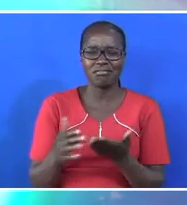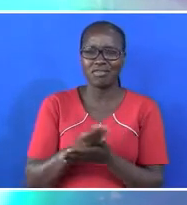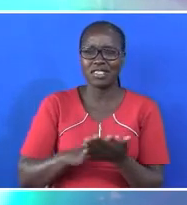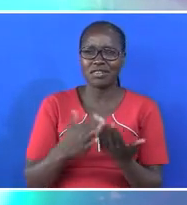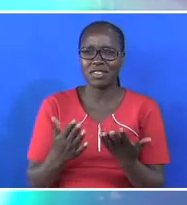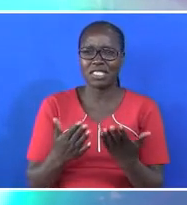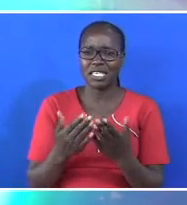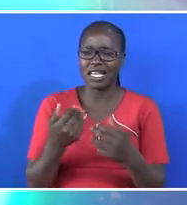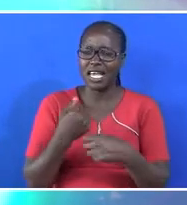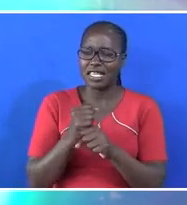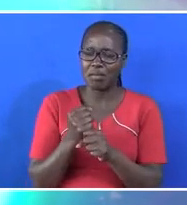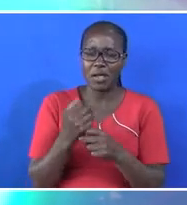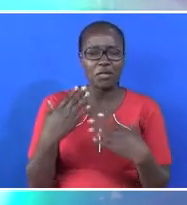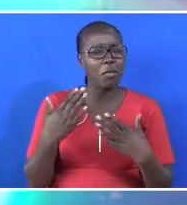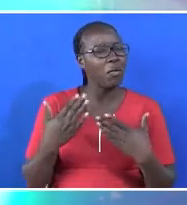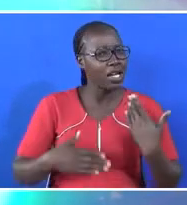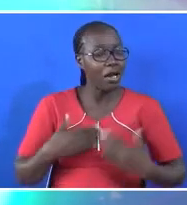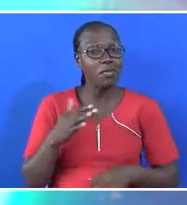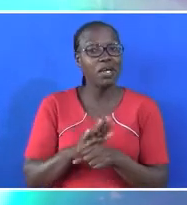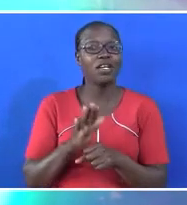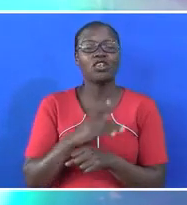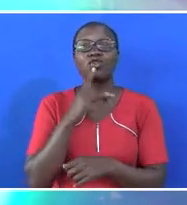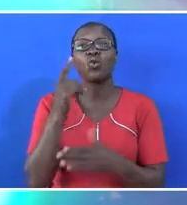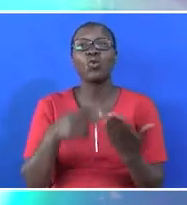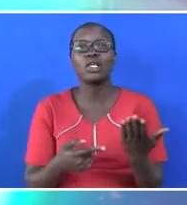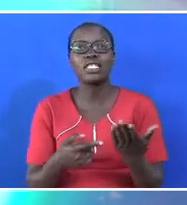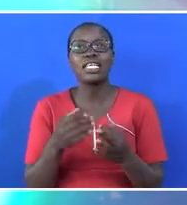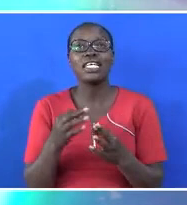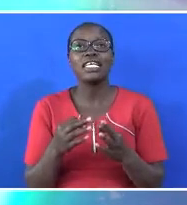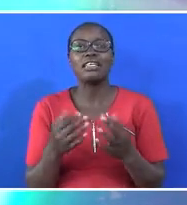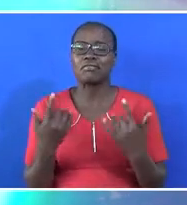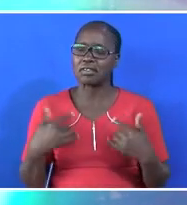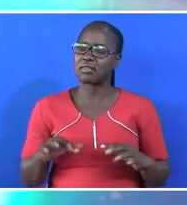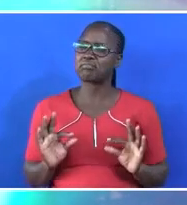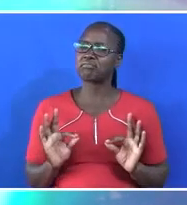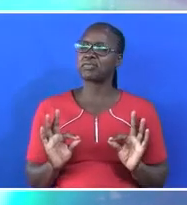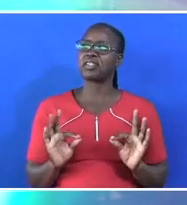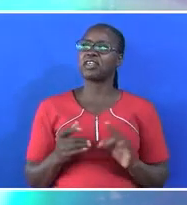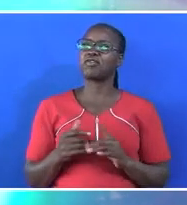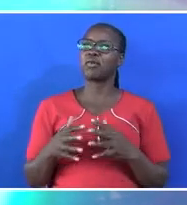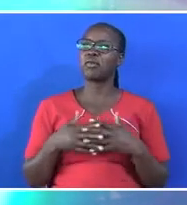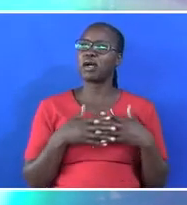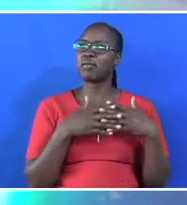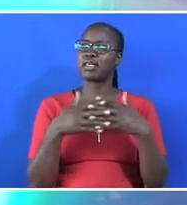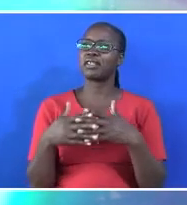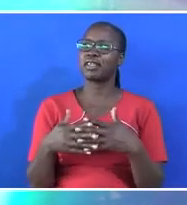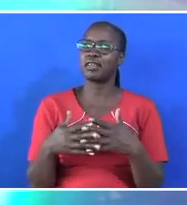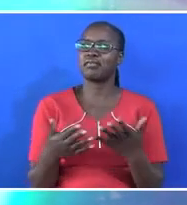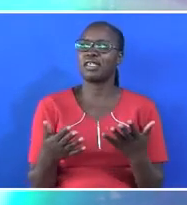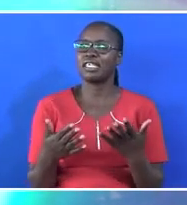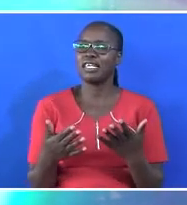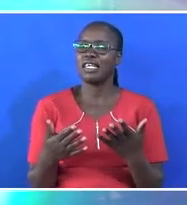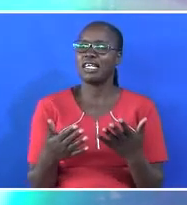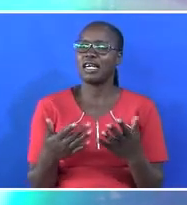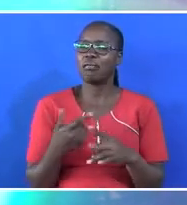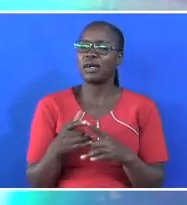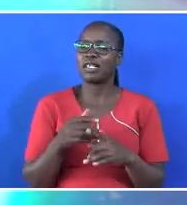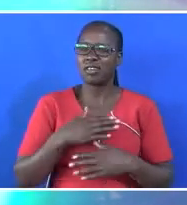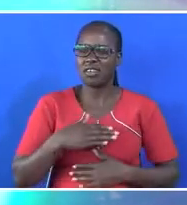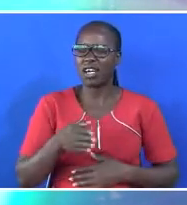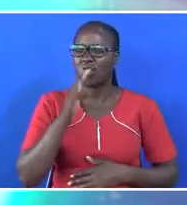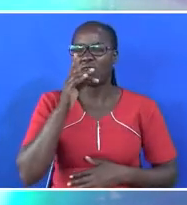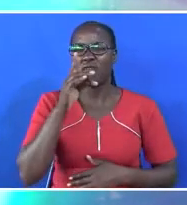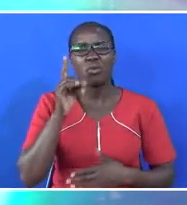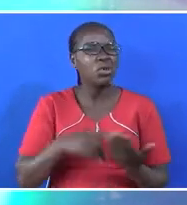excite people so much. And so what if the dressing style is from America and it doesn't honor God? So